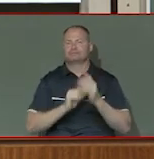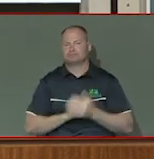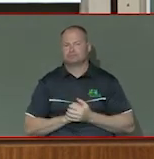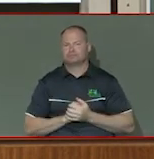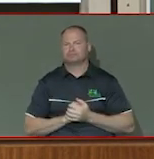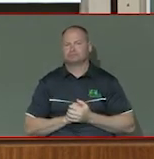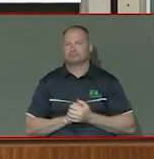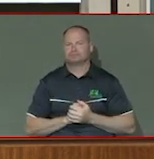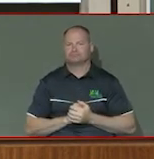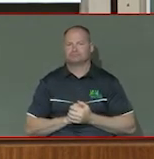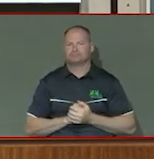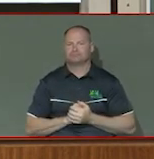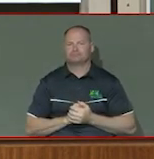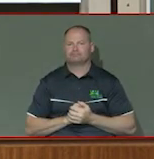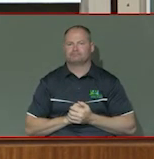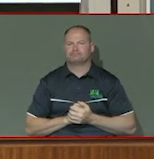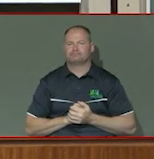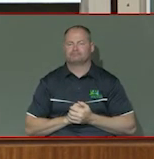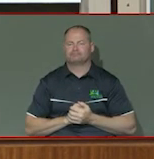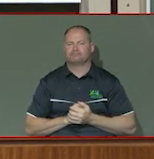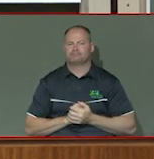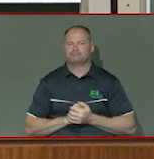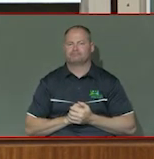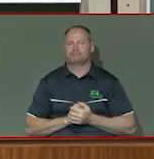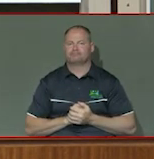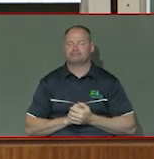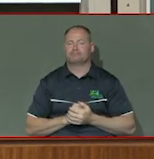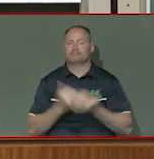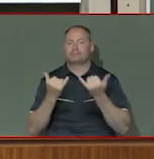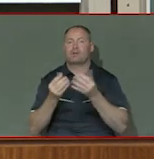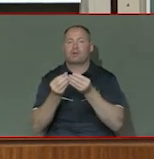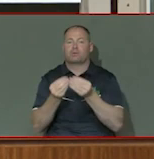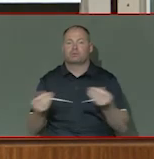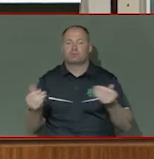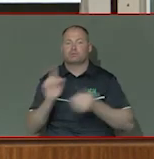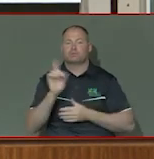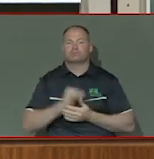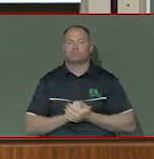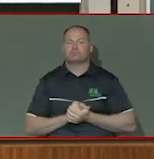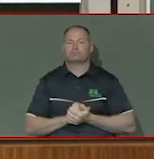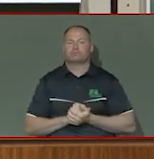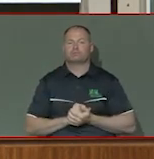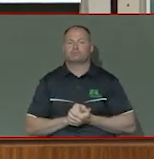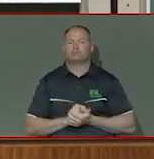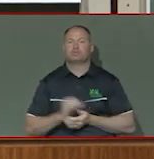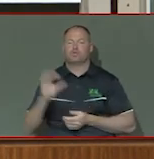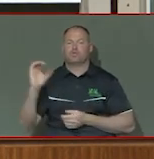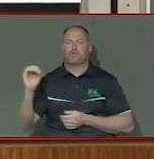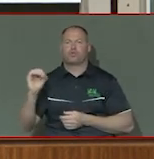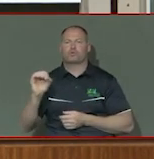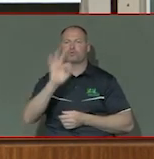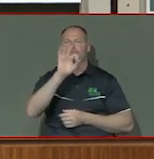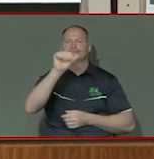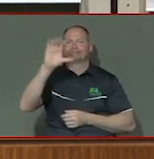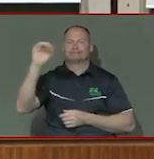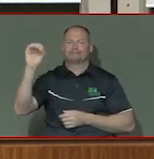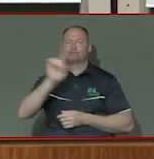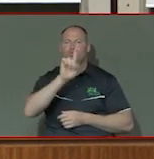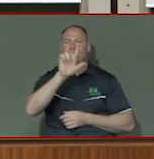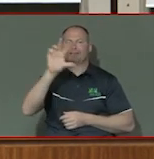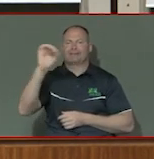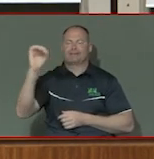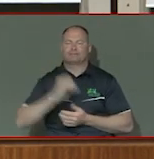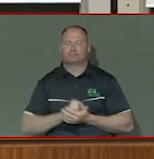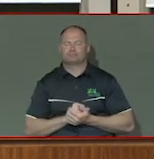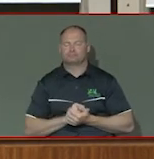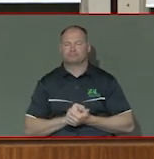0 degrees is equal to 180 degrees. So what's your solution? 0 degrees, 360 degrees, or 180. So here